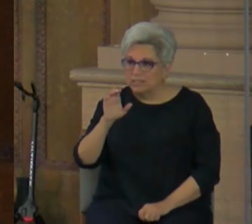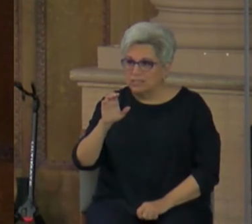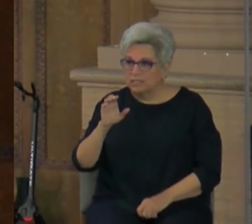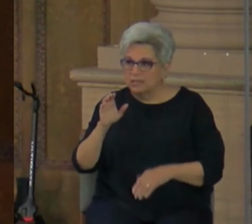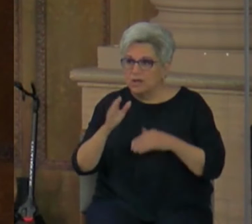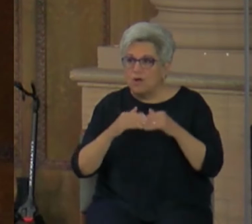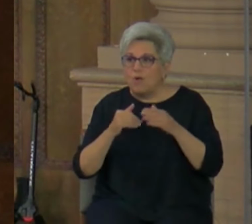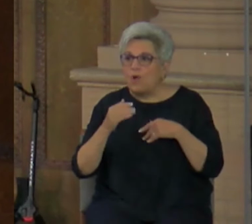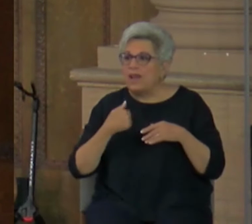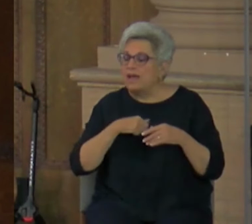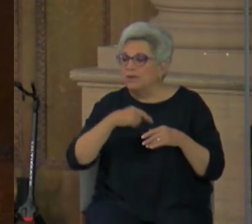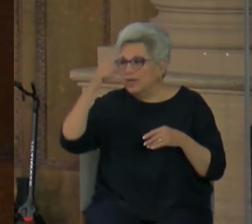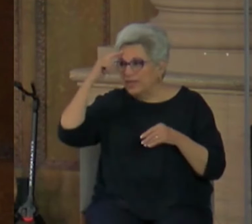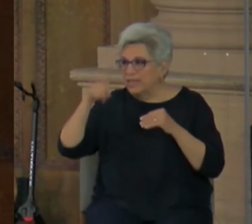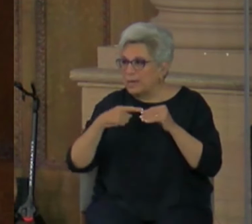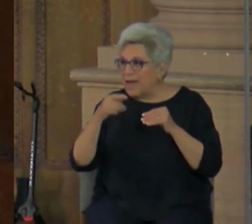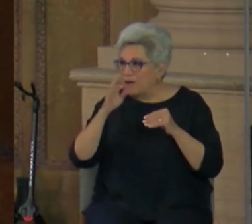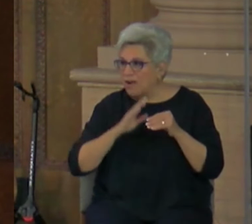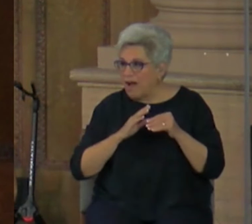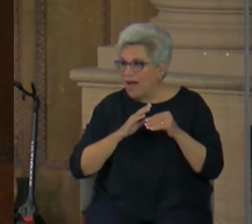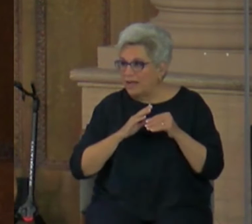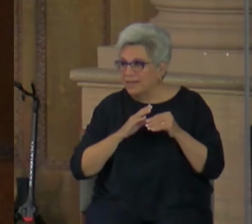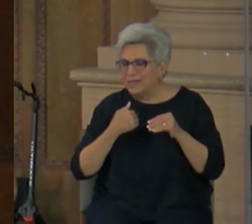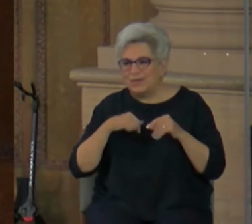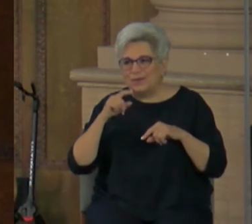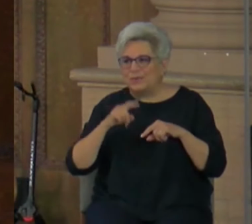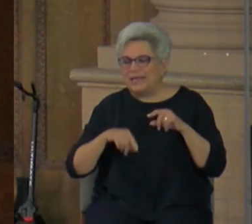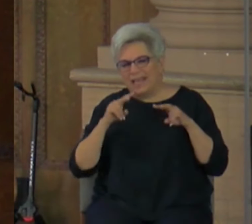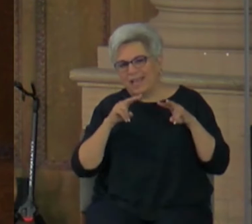at Jesus and accuse God of not understanding.